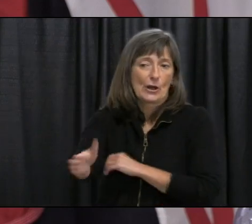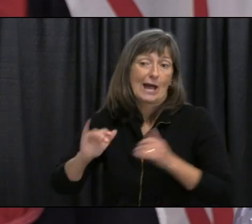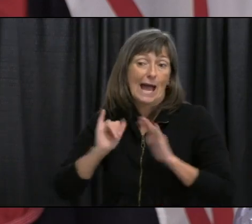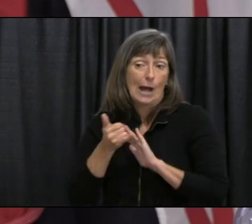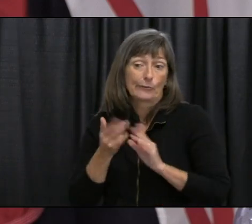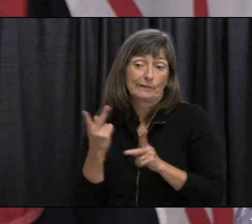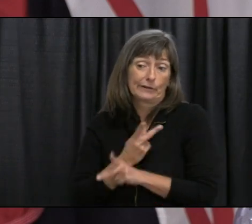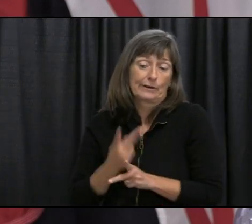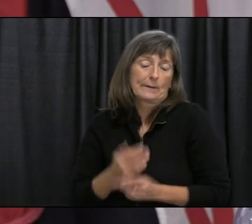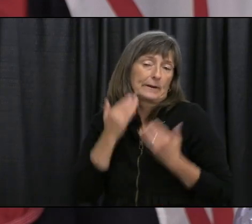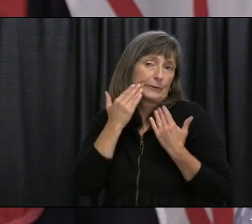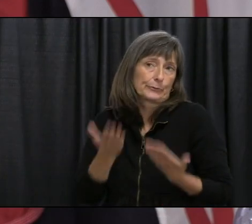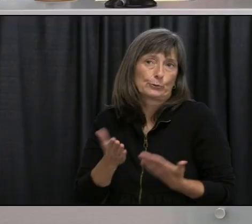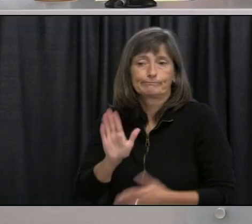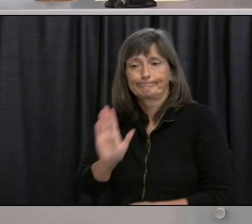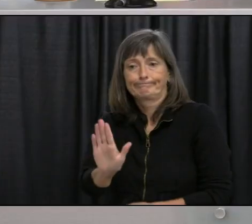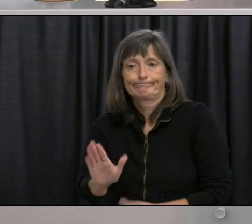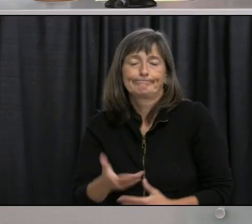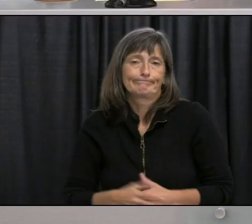meet them.